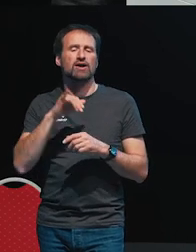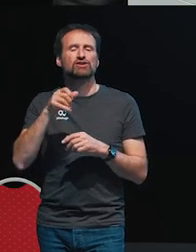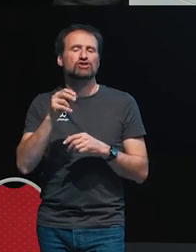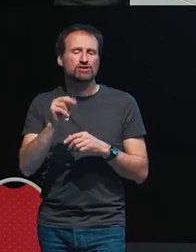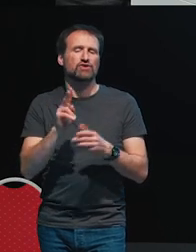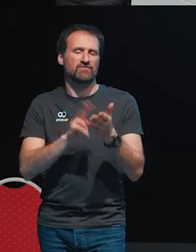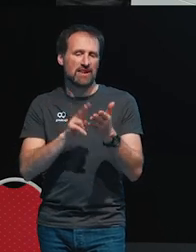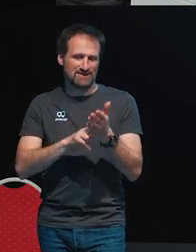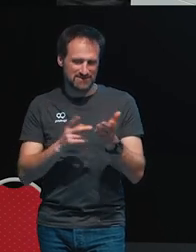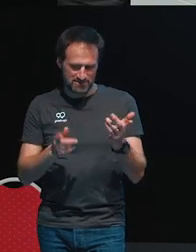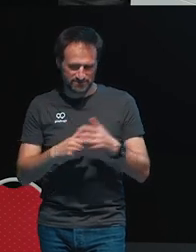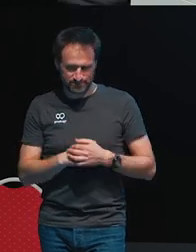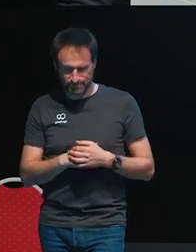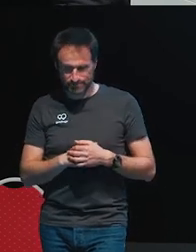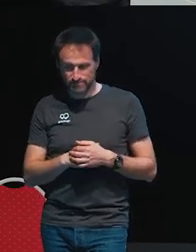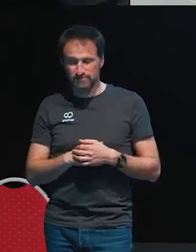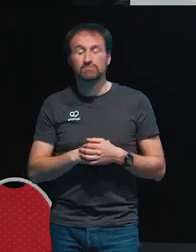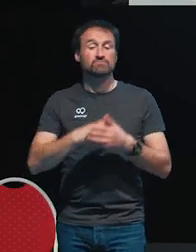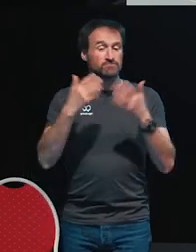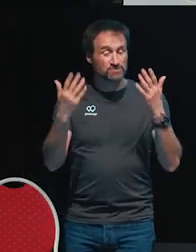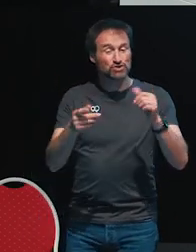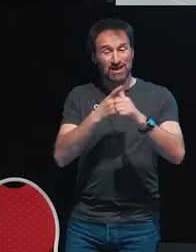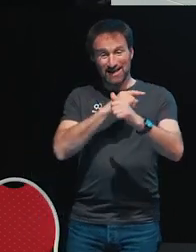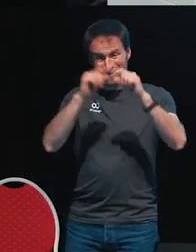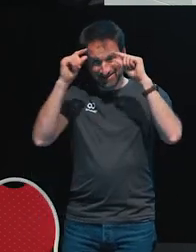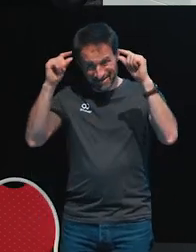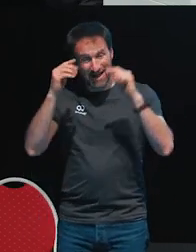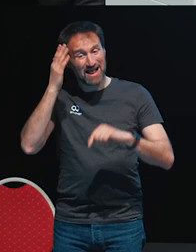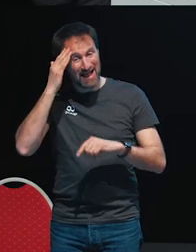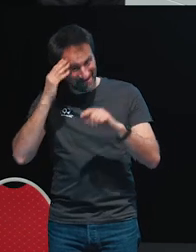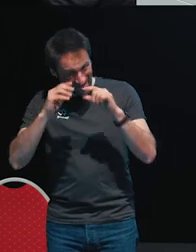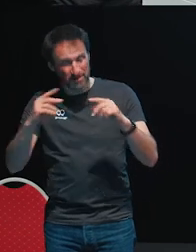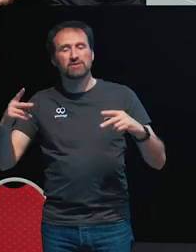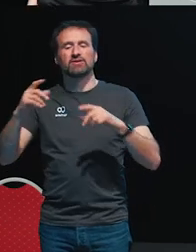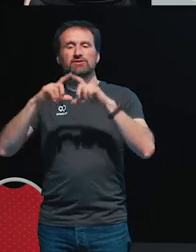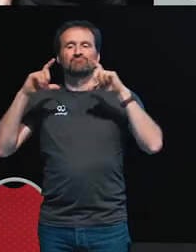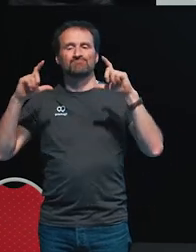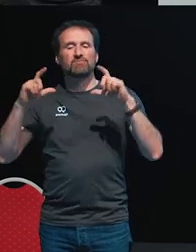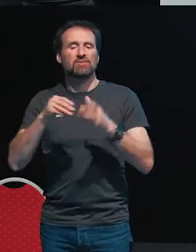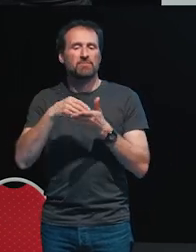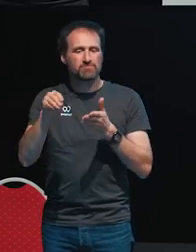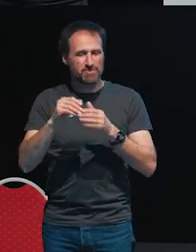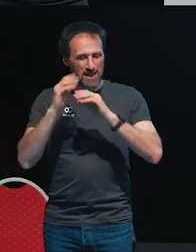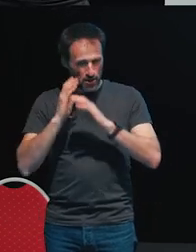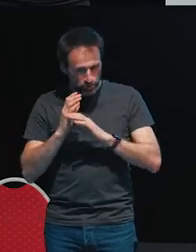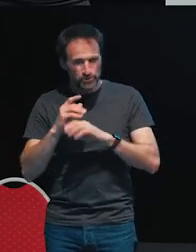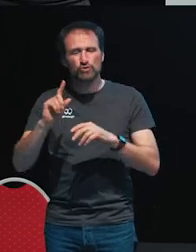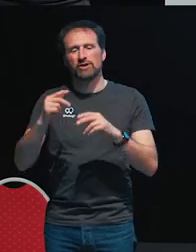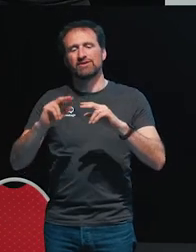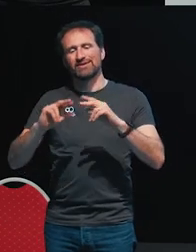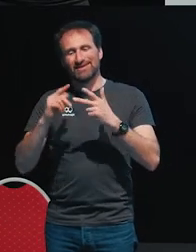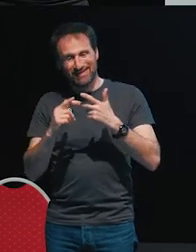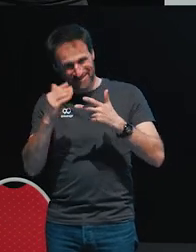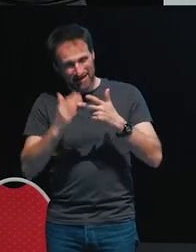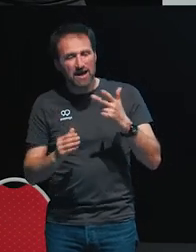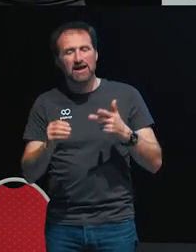All right. So we've seen the first part, the header, we've seen the payload, onto the third part, which is the signature. And what's